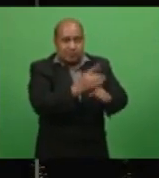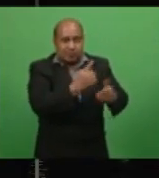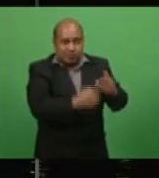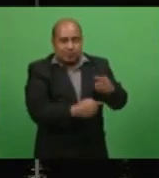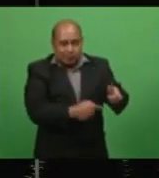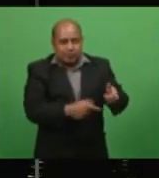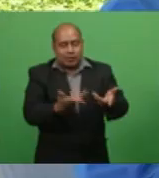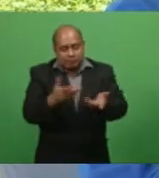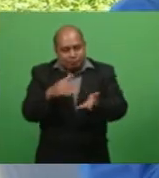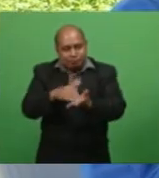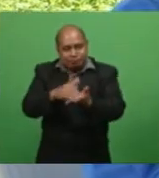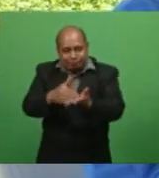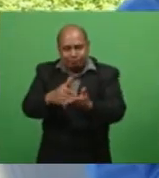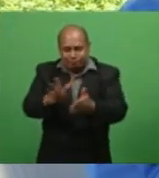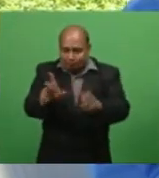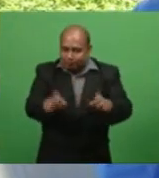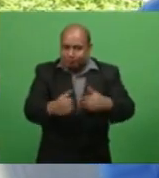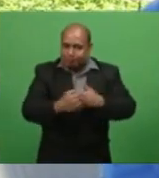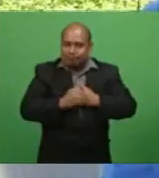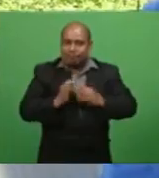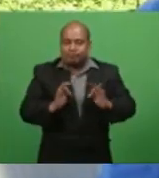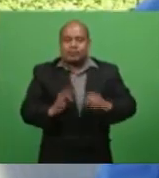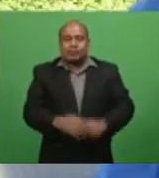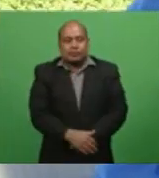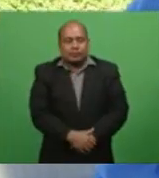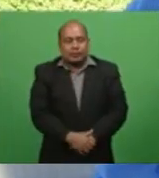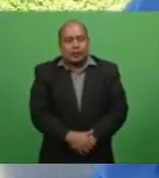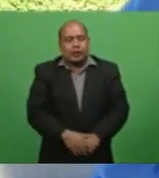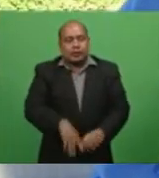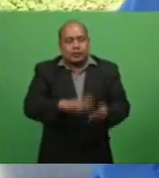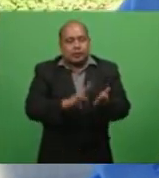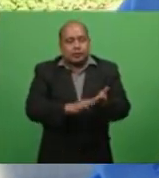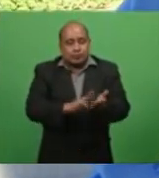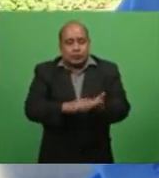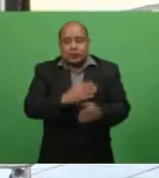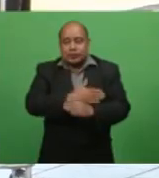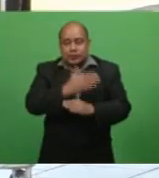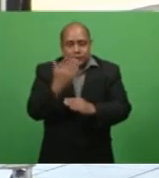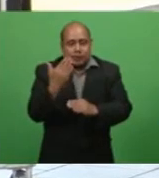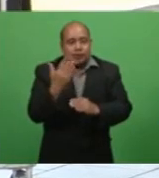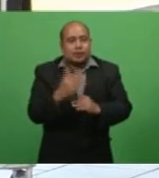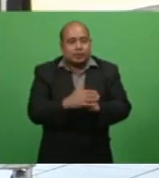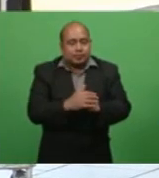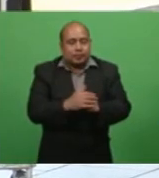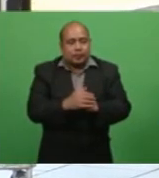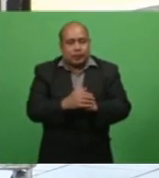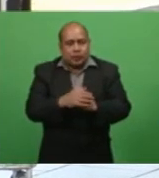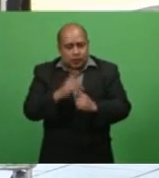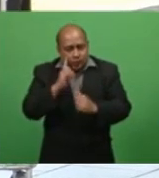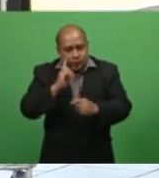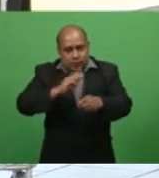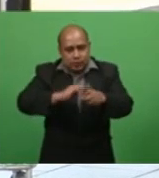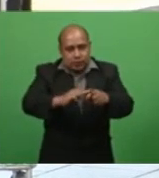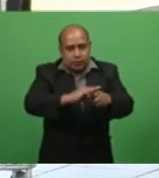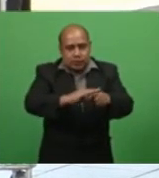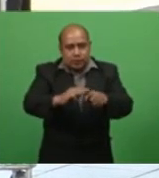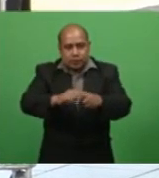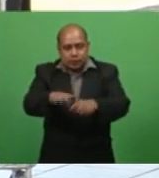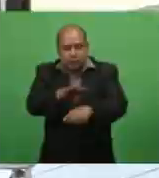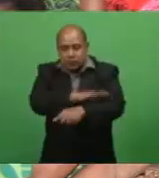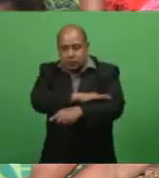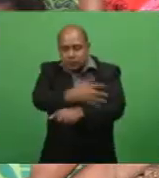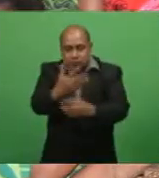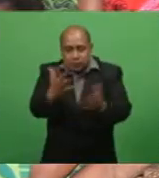secure. In his Mother's Day message, Bainimarama thanked the mothers for spending time away from home, serving in